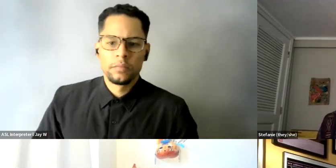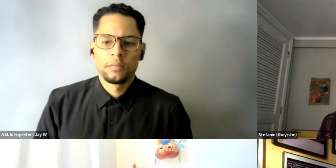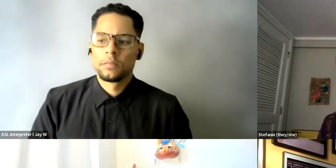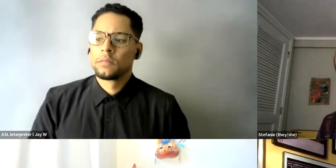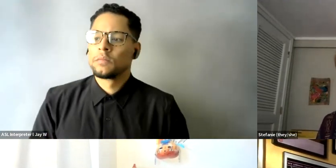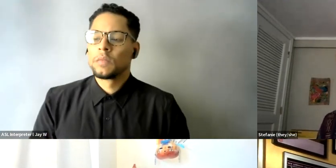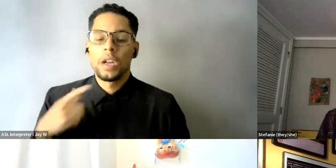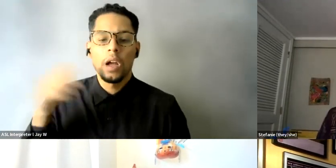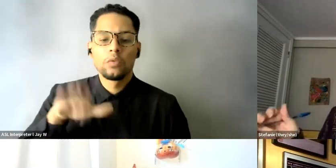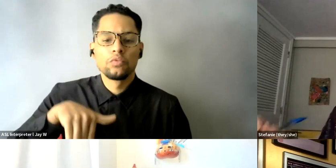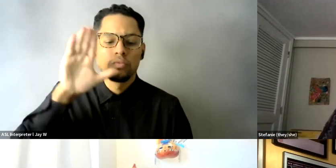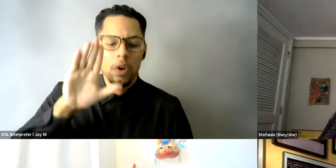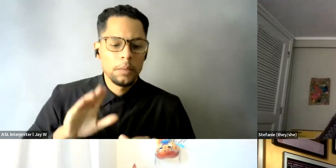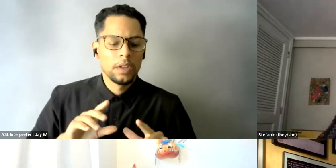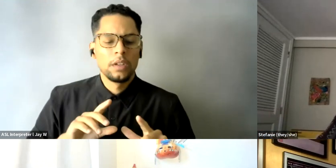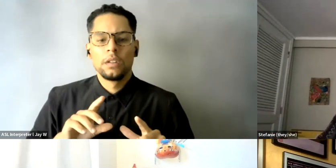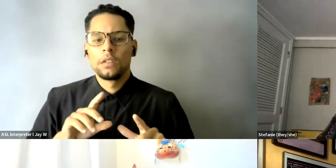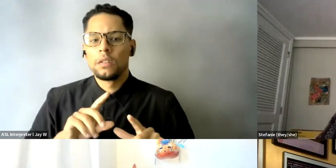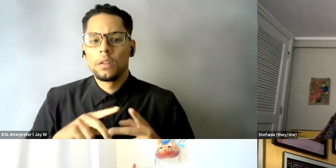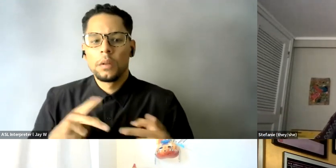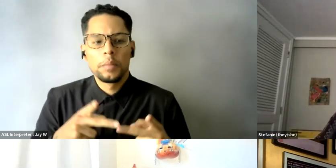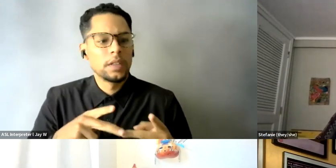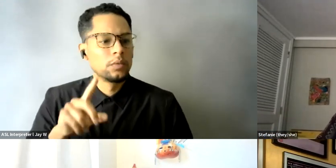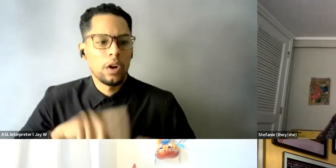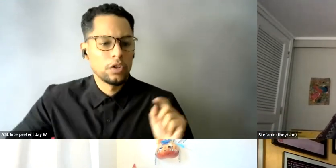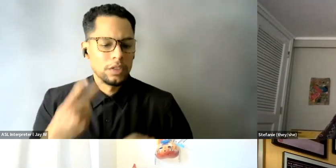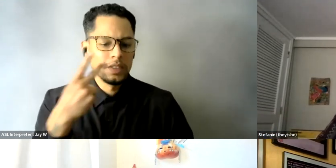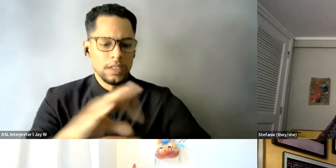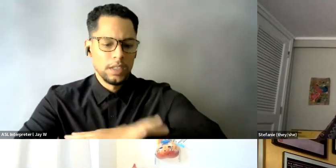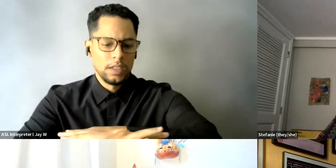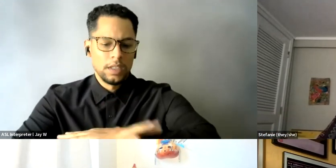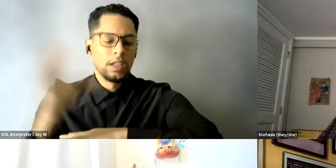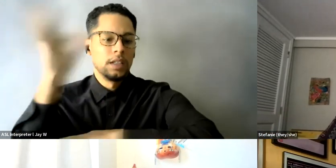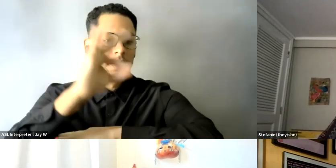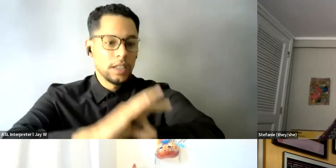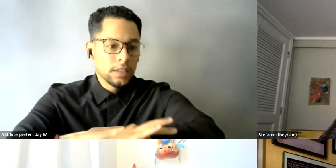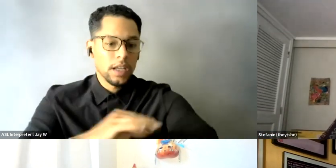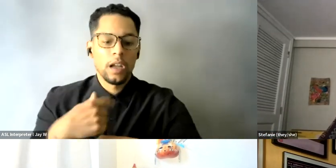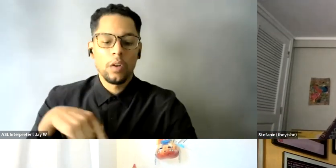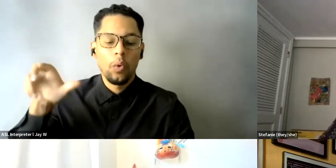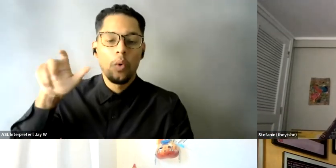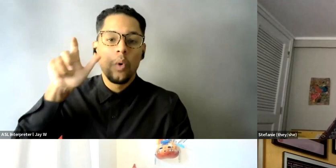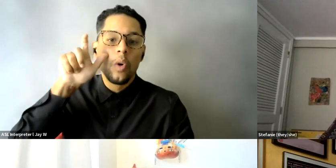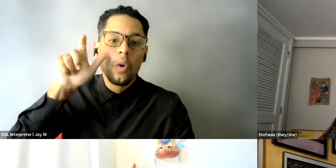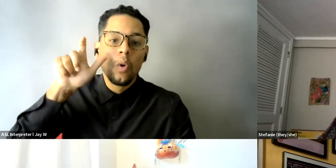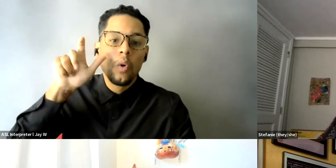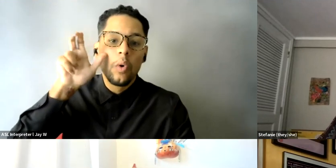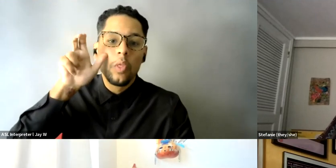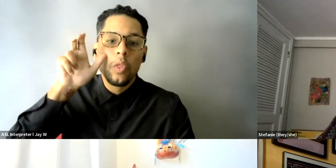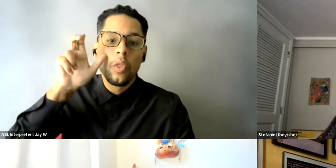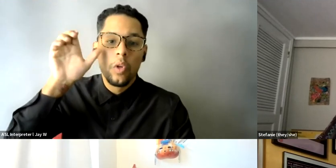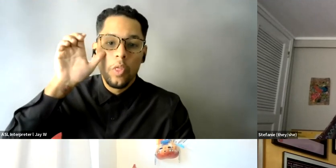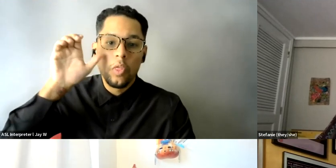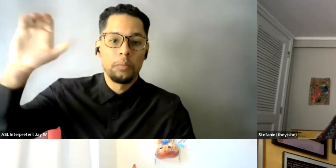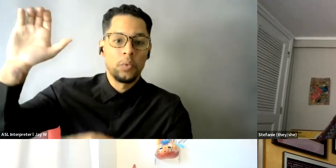I grew up in places where I couldn't see the sunset and the full moon, right? Where I was disconnected, where I didn't